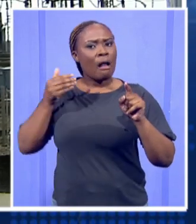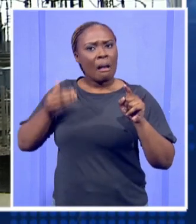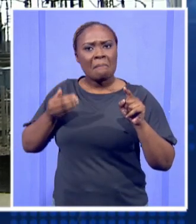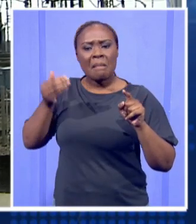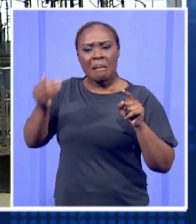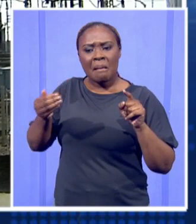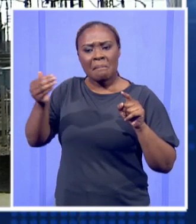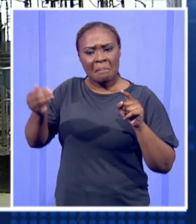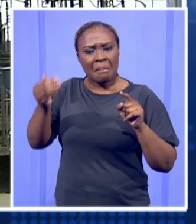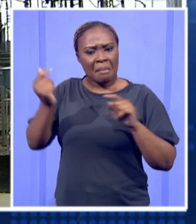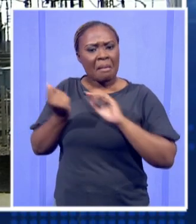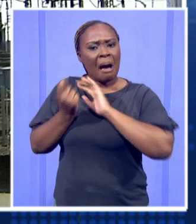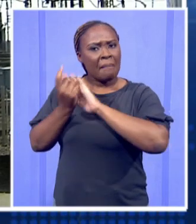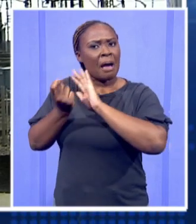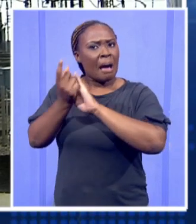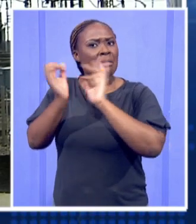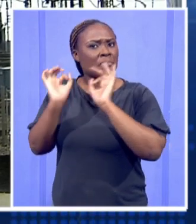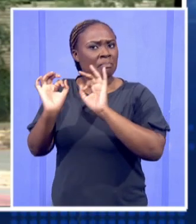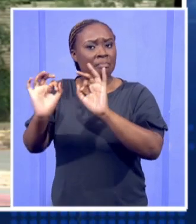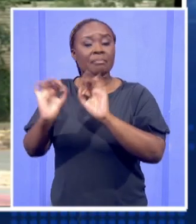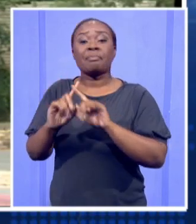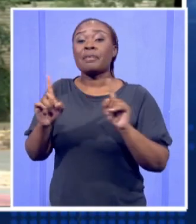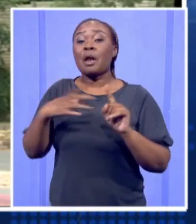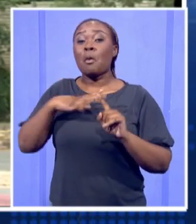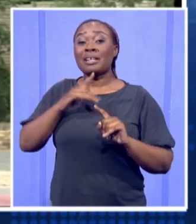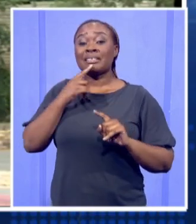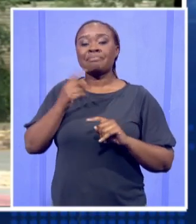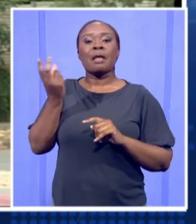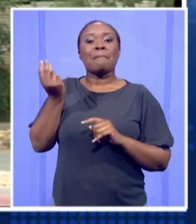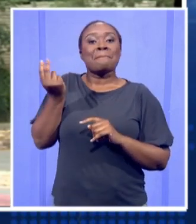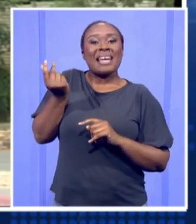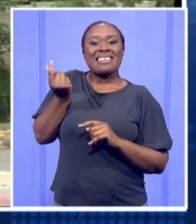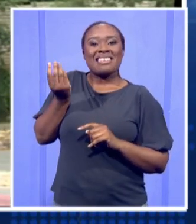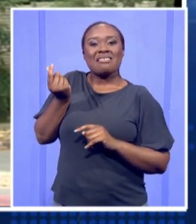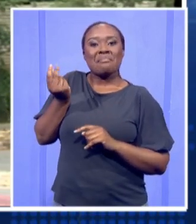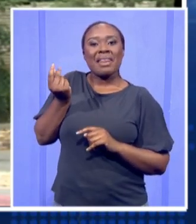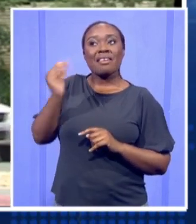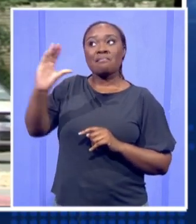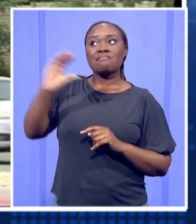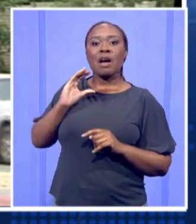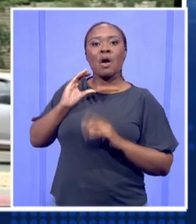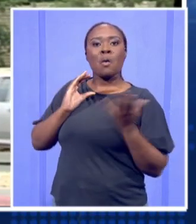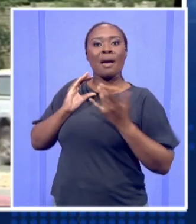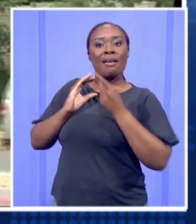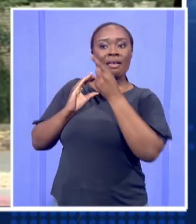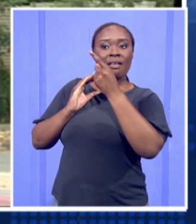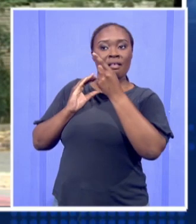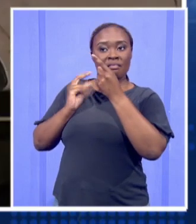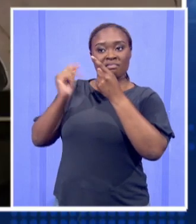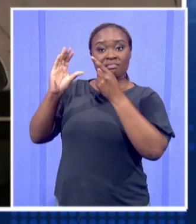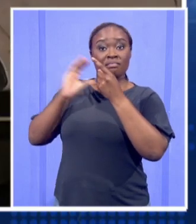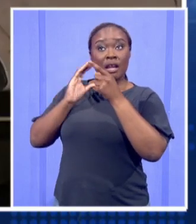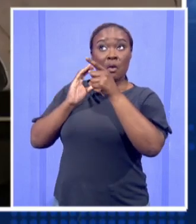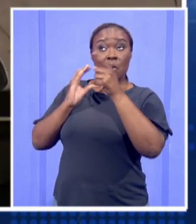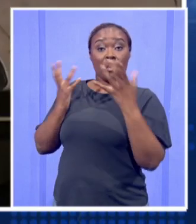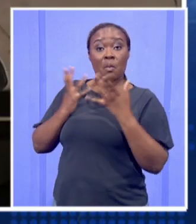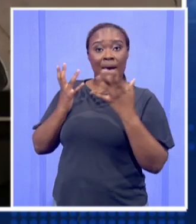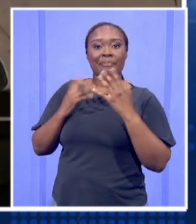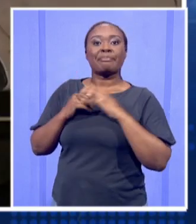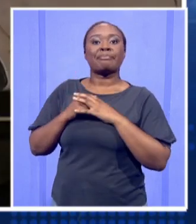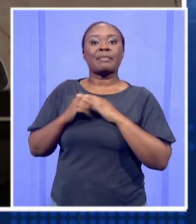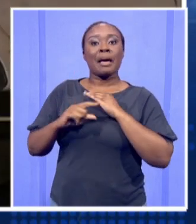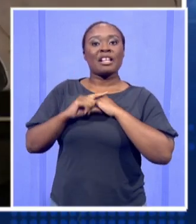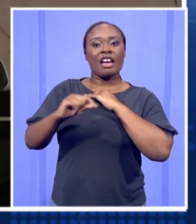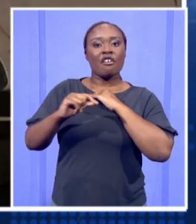want to also make a particular point about the money. Where does the money come from? Yes. The money comes from the tariff,